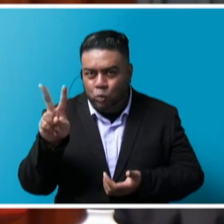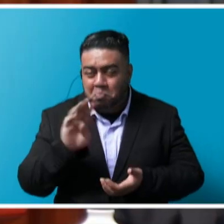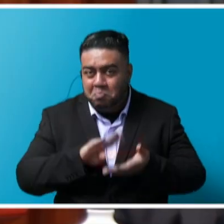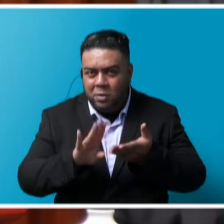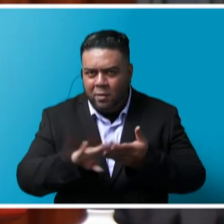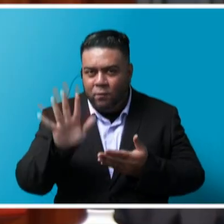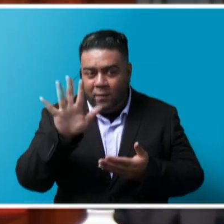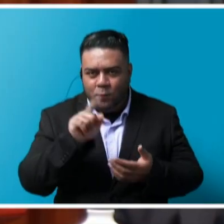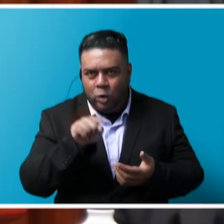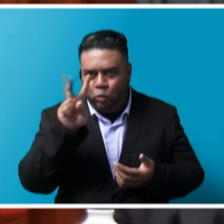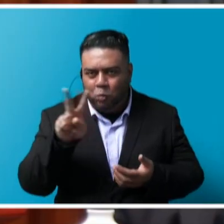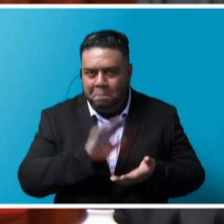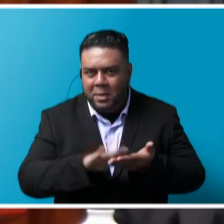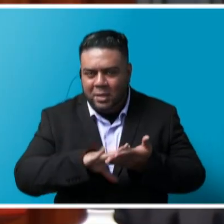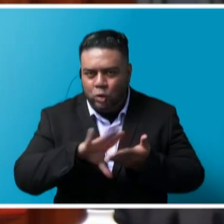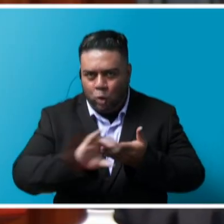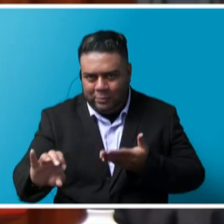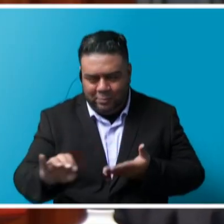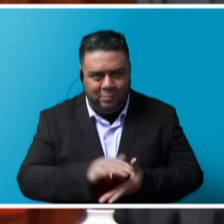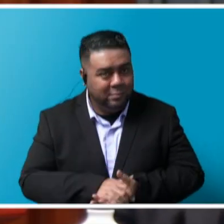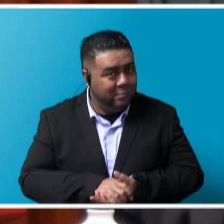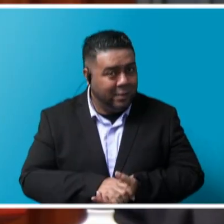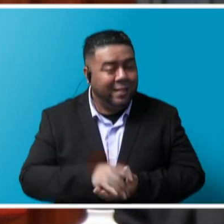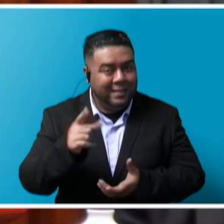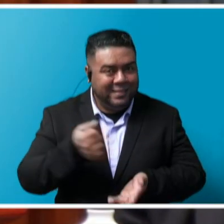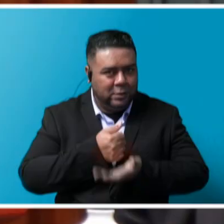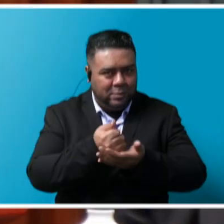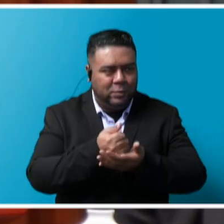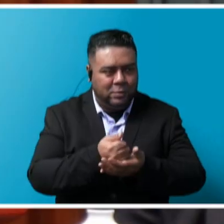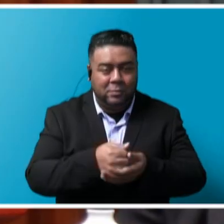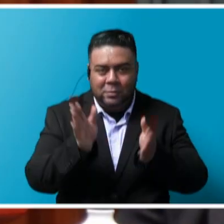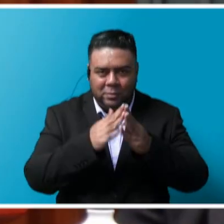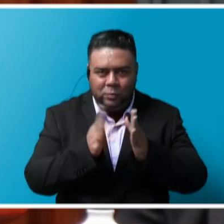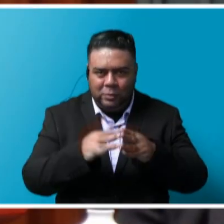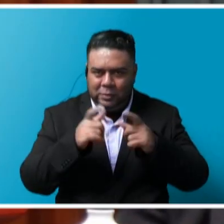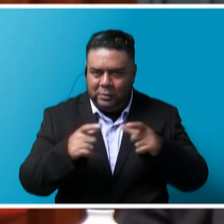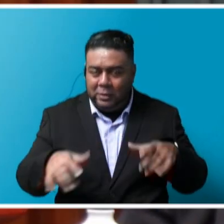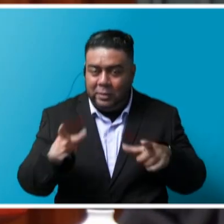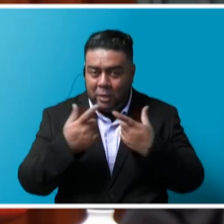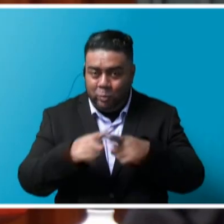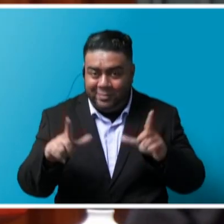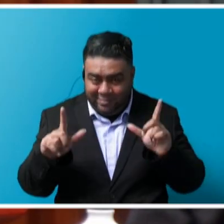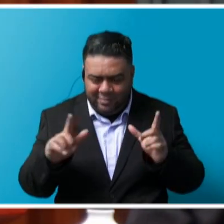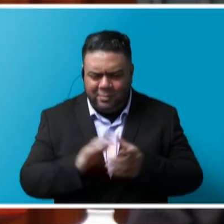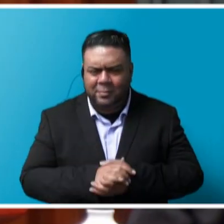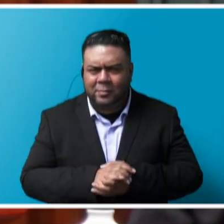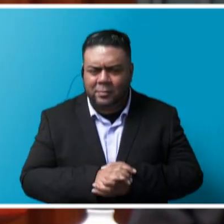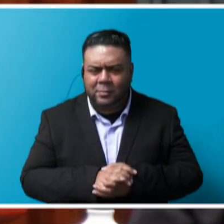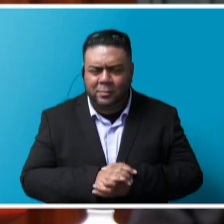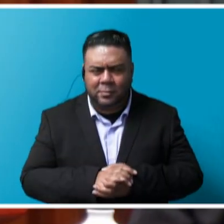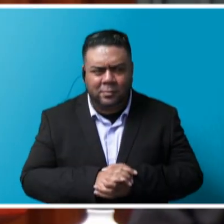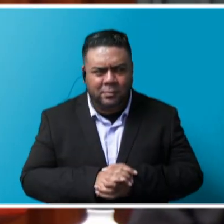$5.2 million. This is a significant investment in supporting municipal councils as they respond to increasing urban